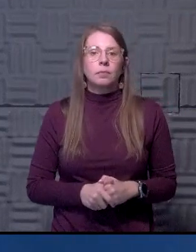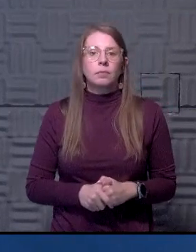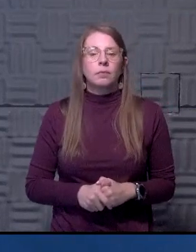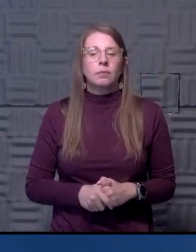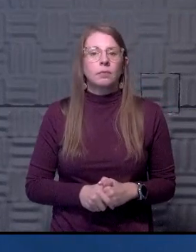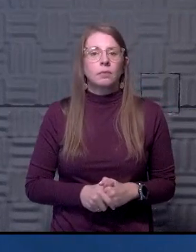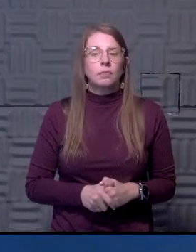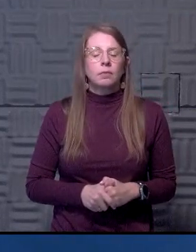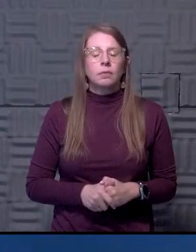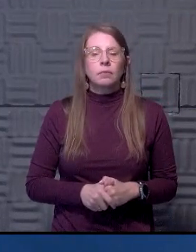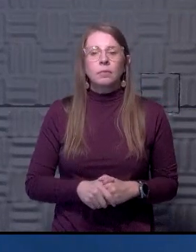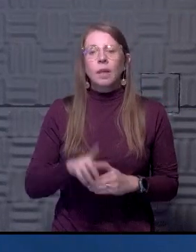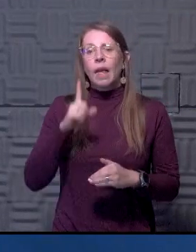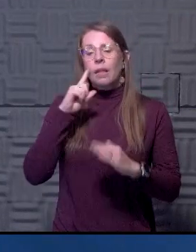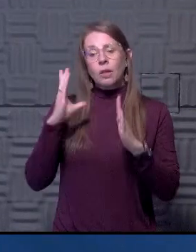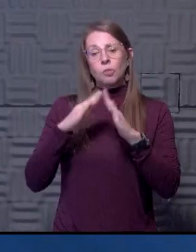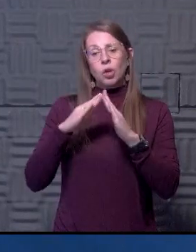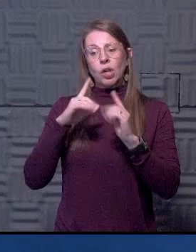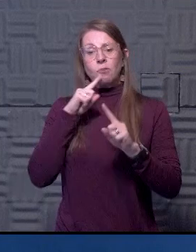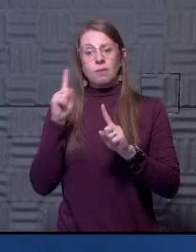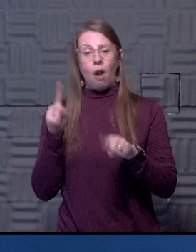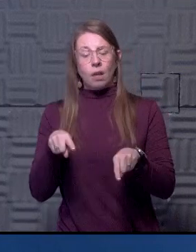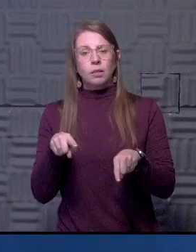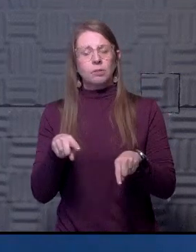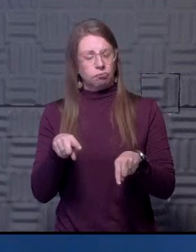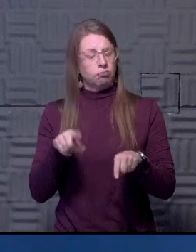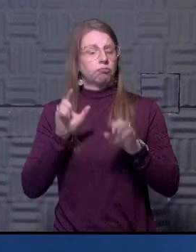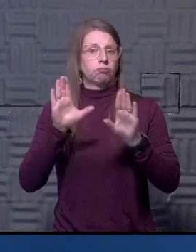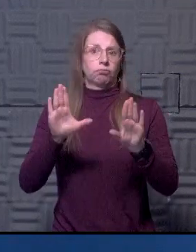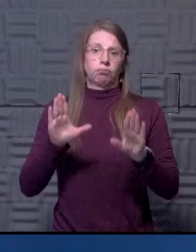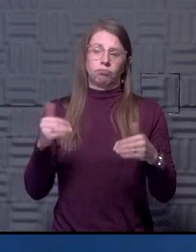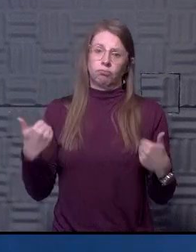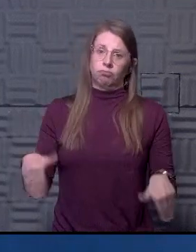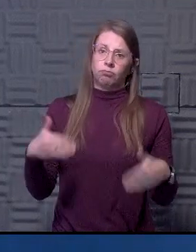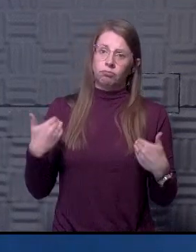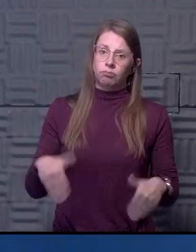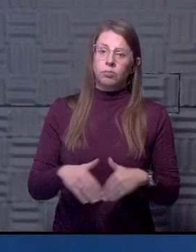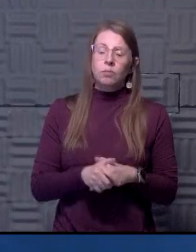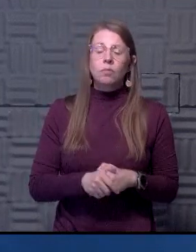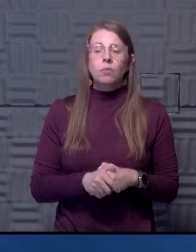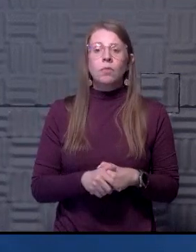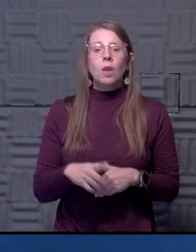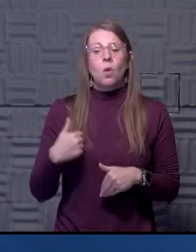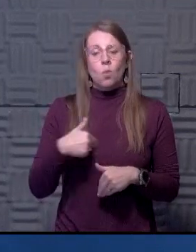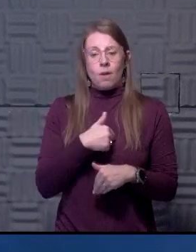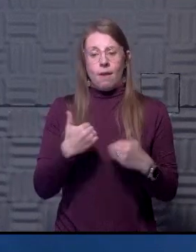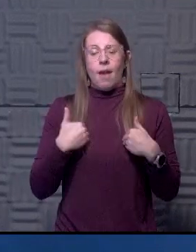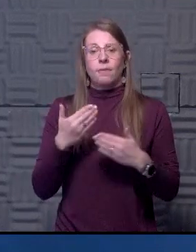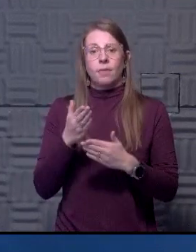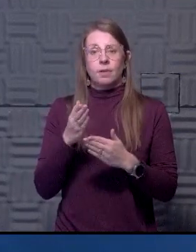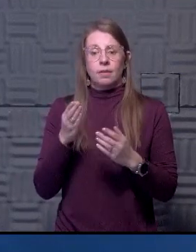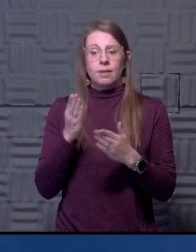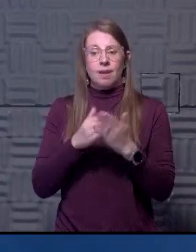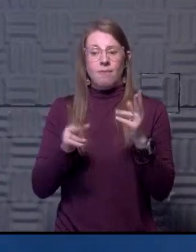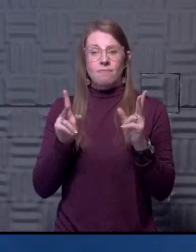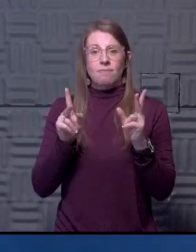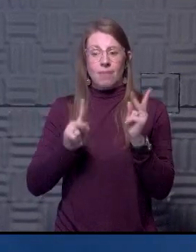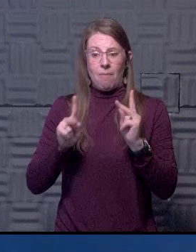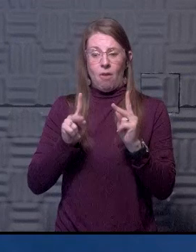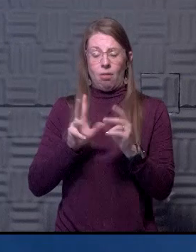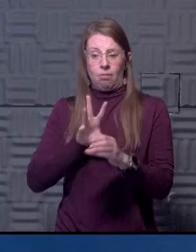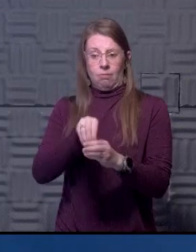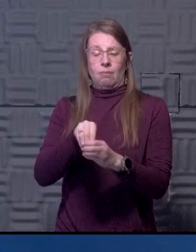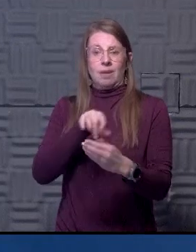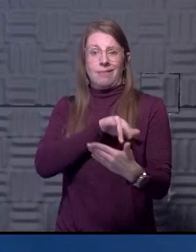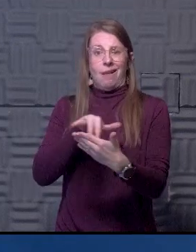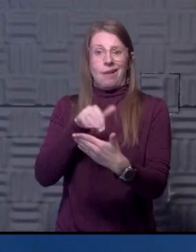I think the response in the community has been great. And, you know, we have participants every day that say, we appreciate